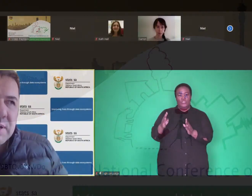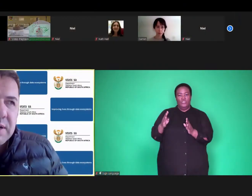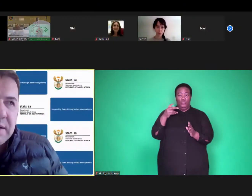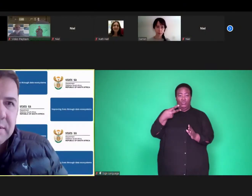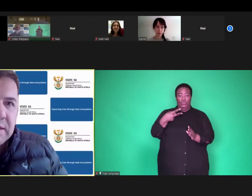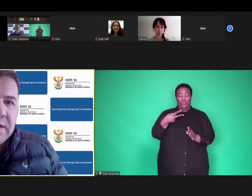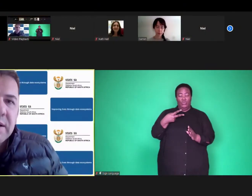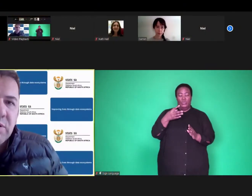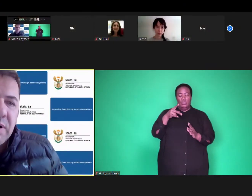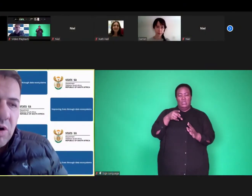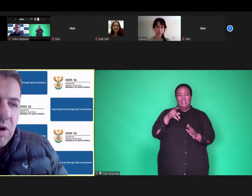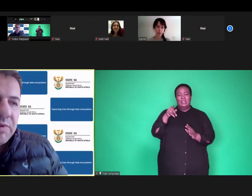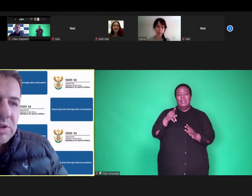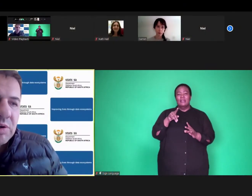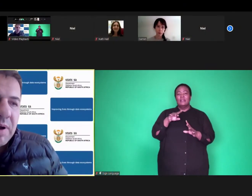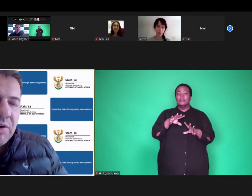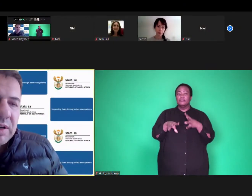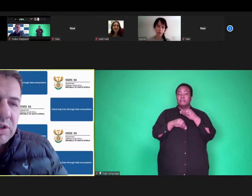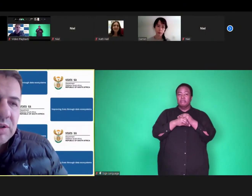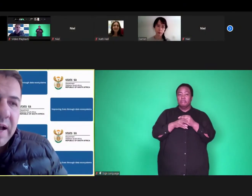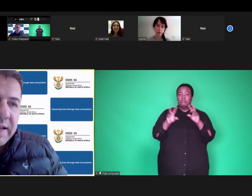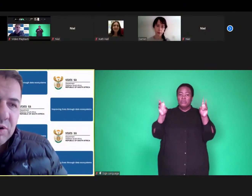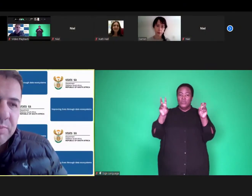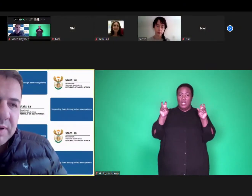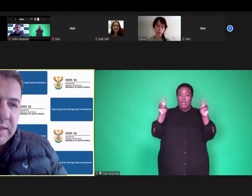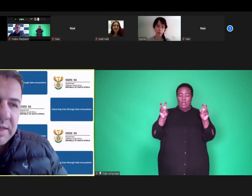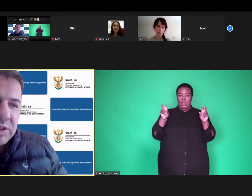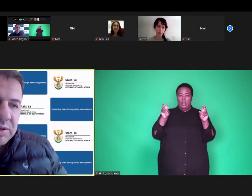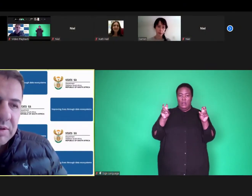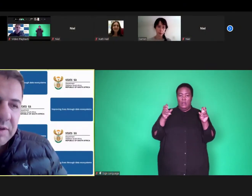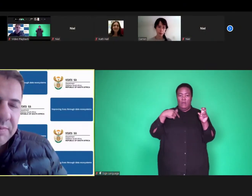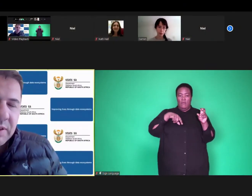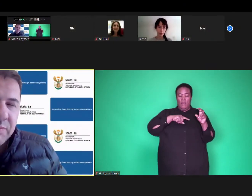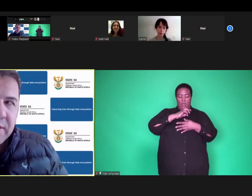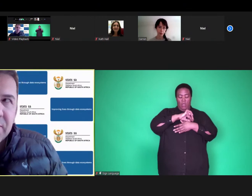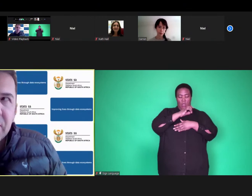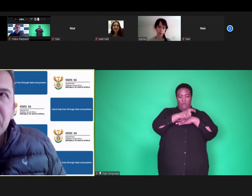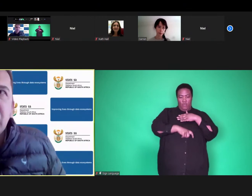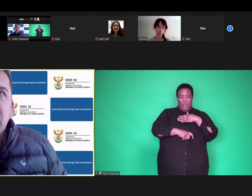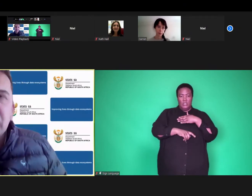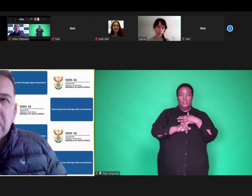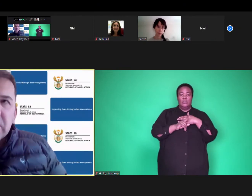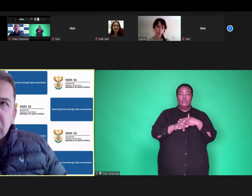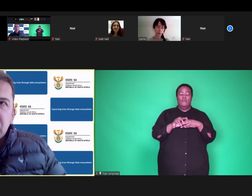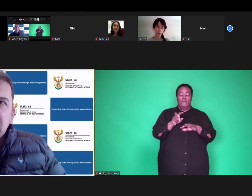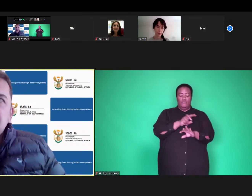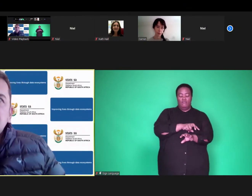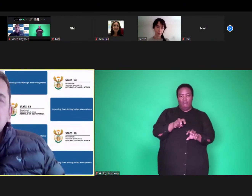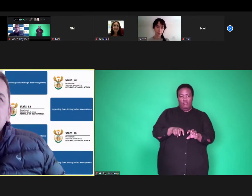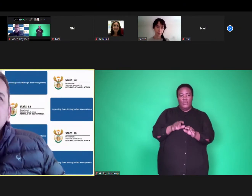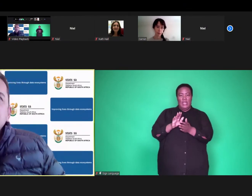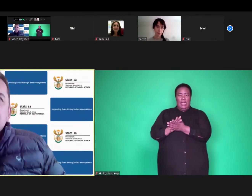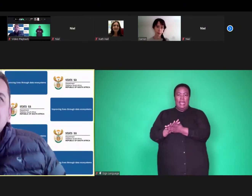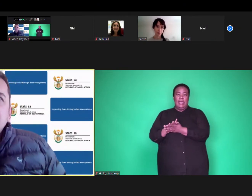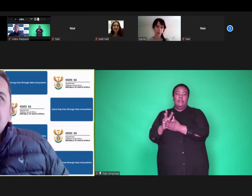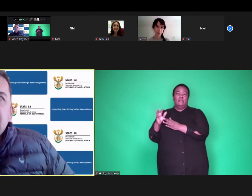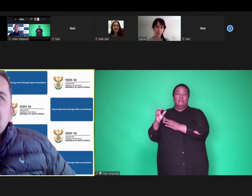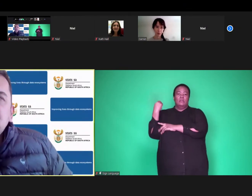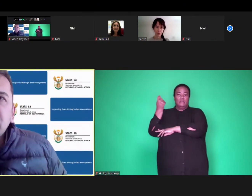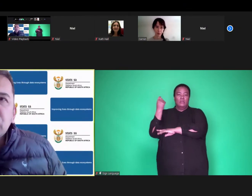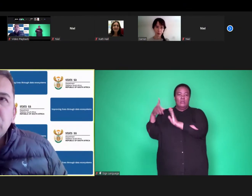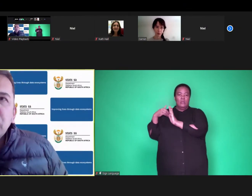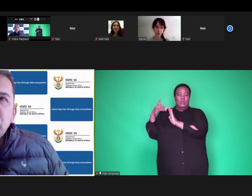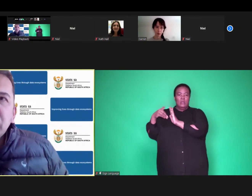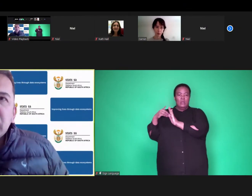Credence to the title of our conference on migration and urbanization. There have been very